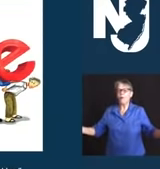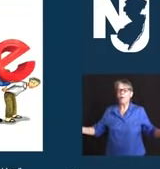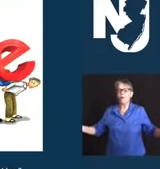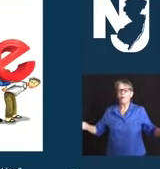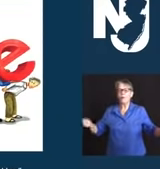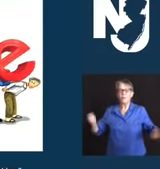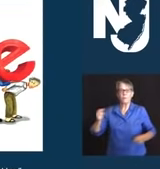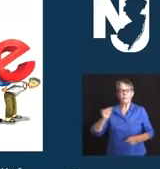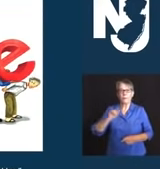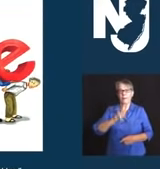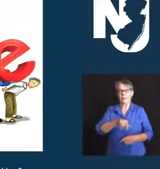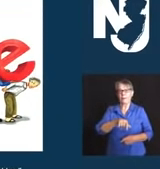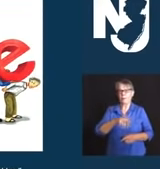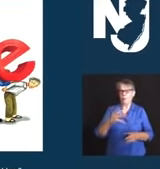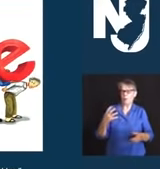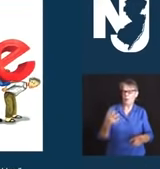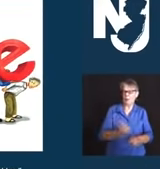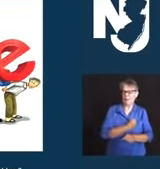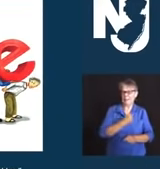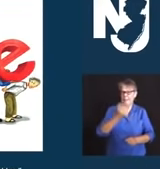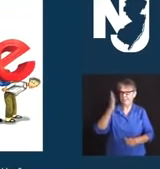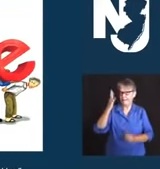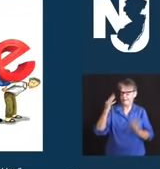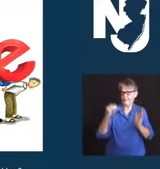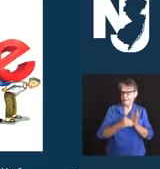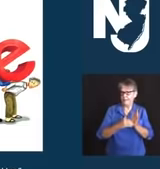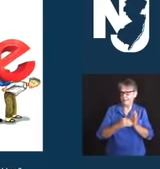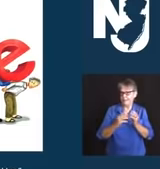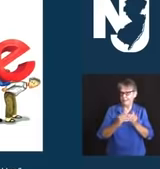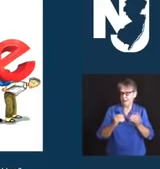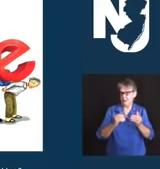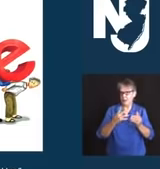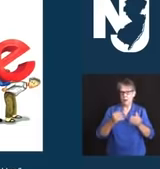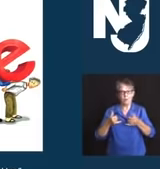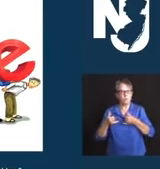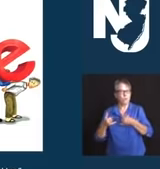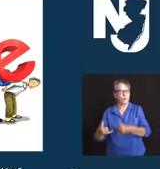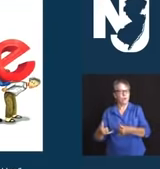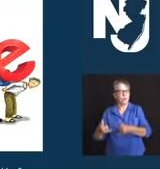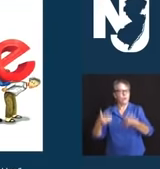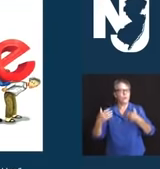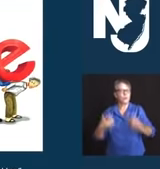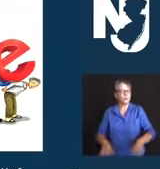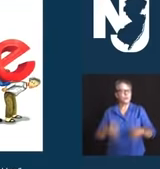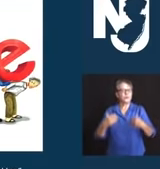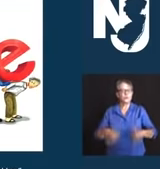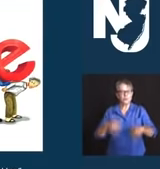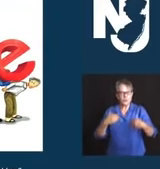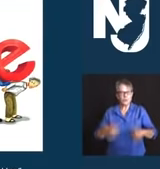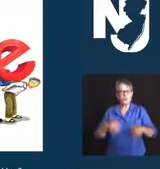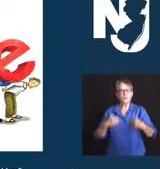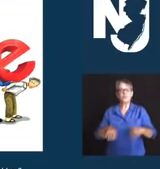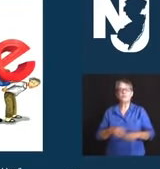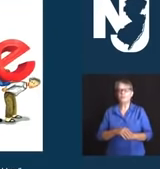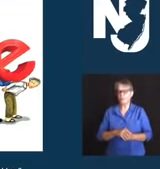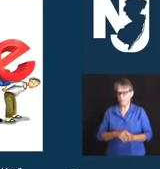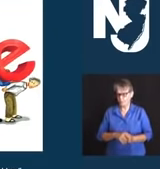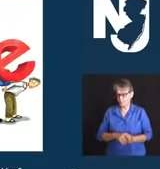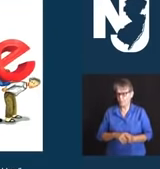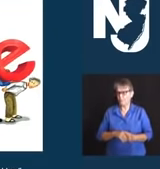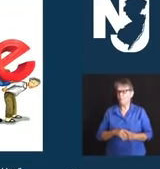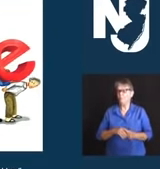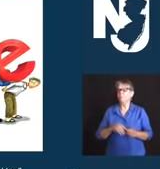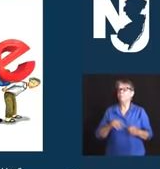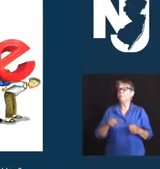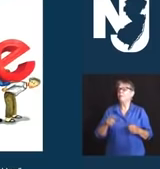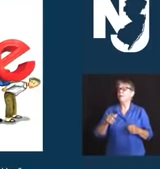is alongside 5 others before the judges, and we send her our best as she competes to be the national winner. Dan Bryan,